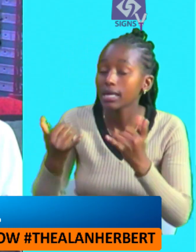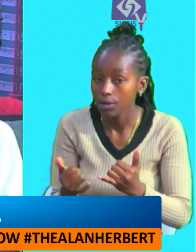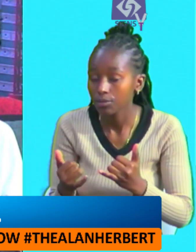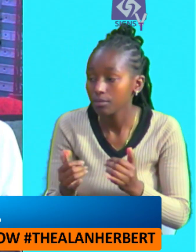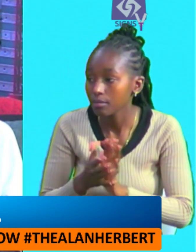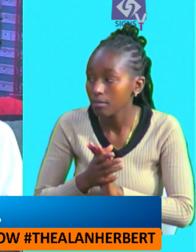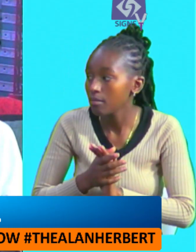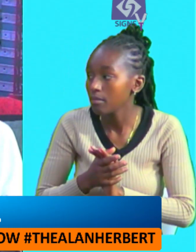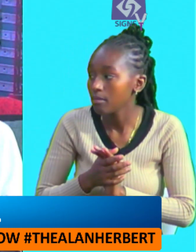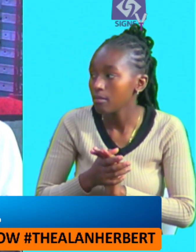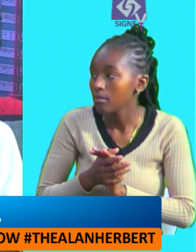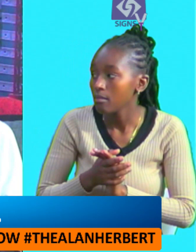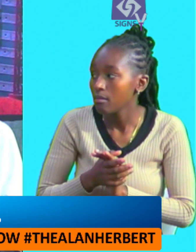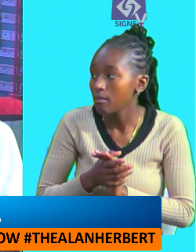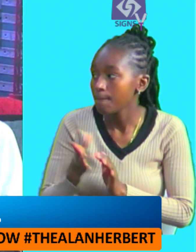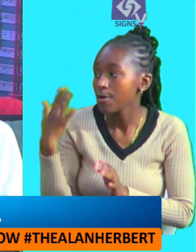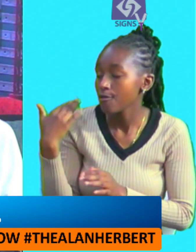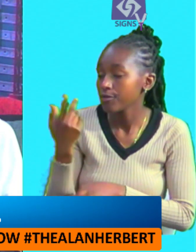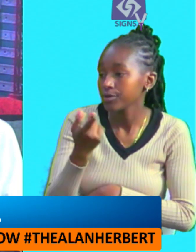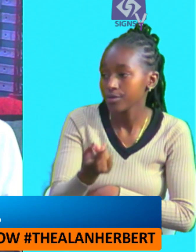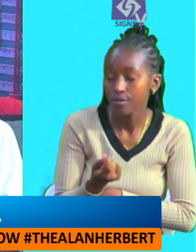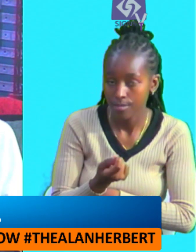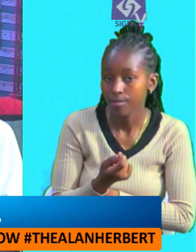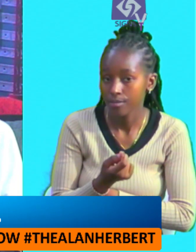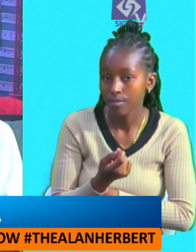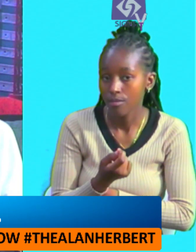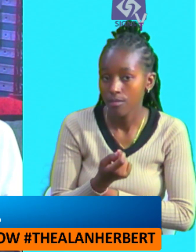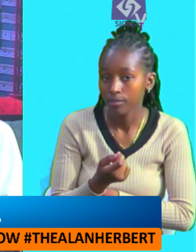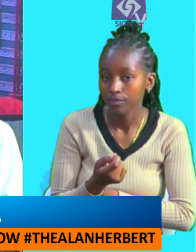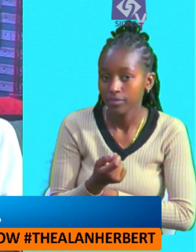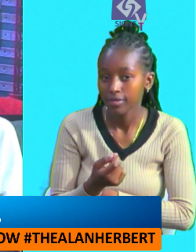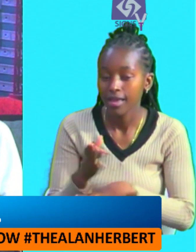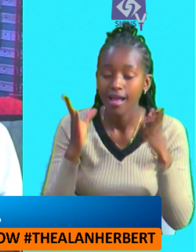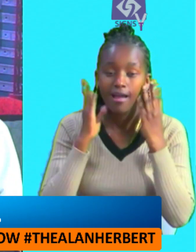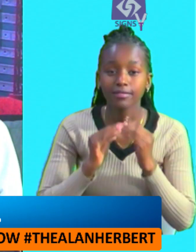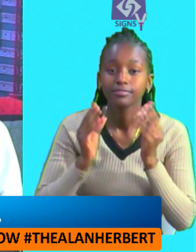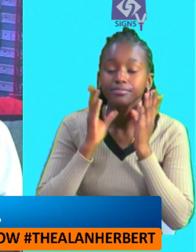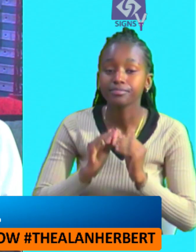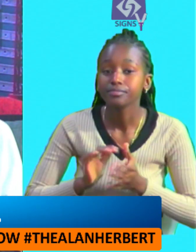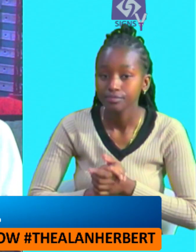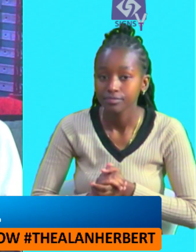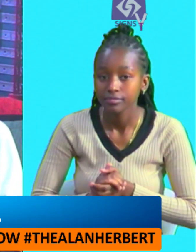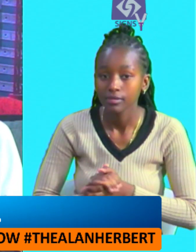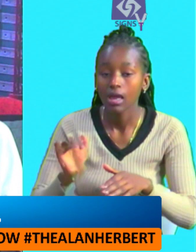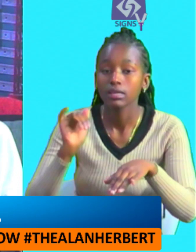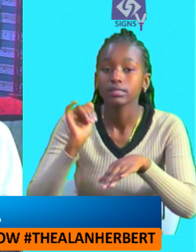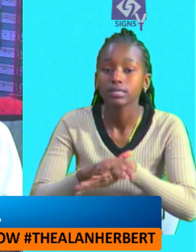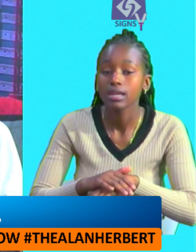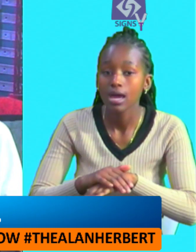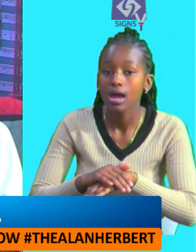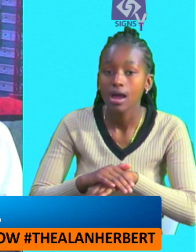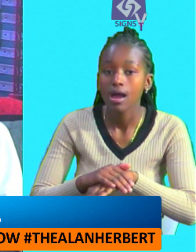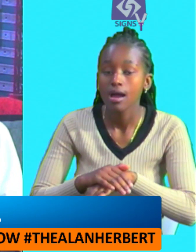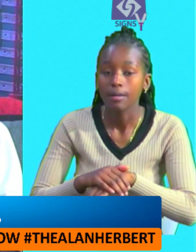It was actually not so long ago. So ALANHERBERT alituma nini audio,